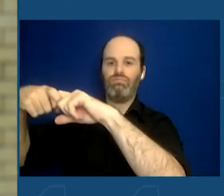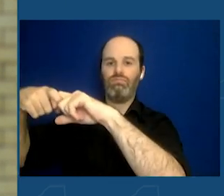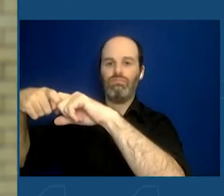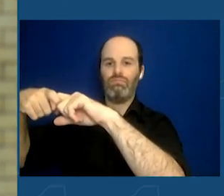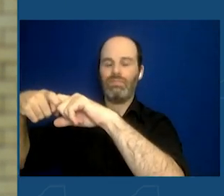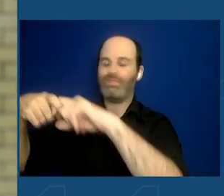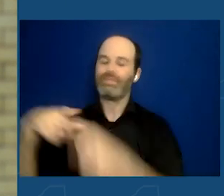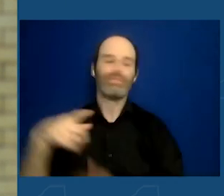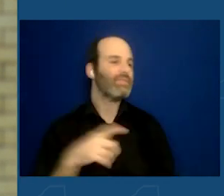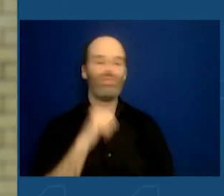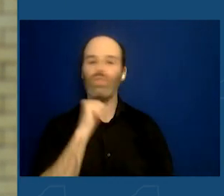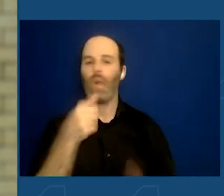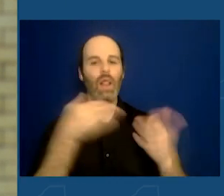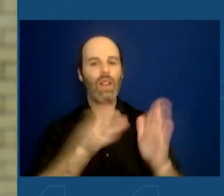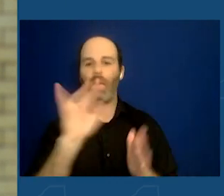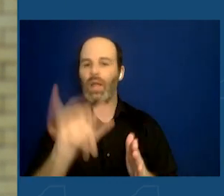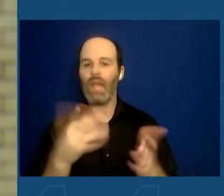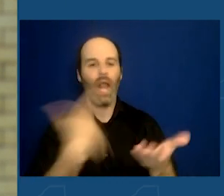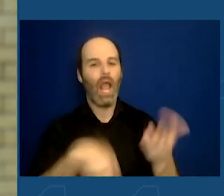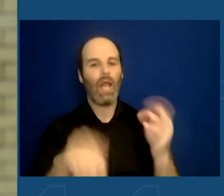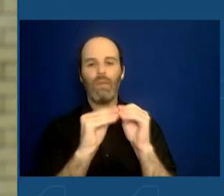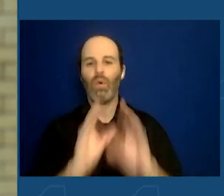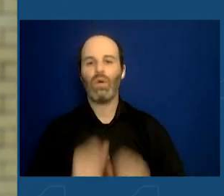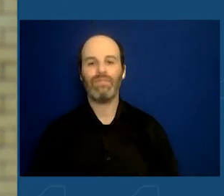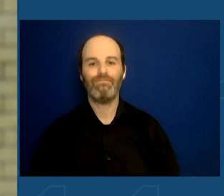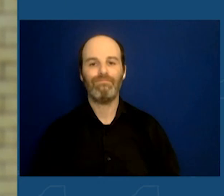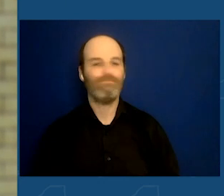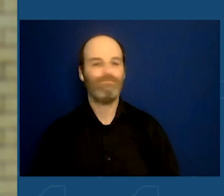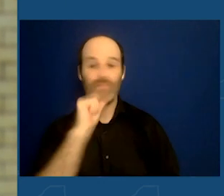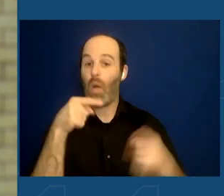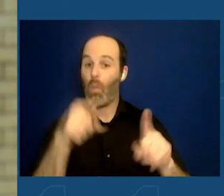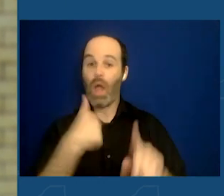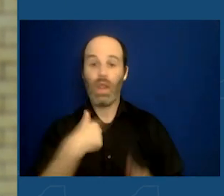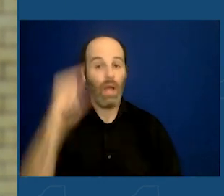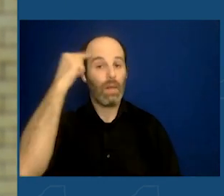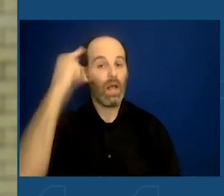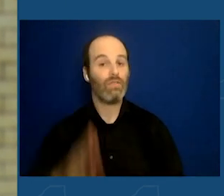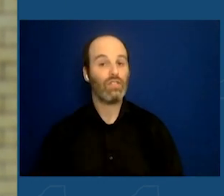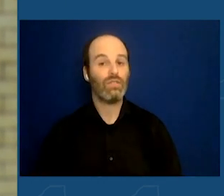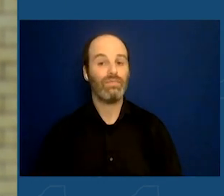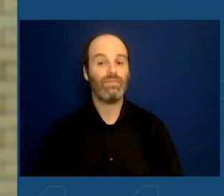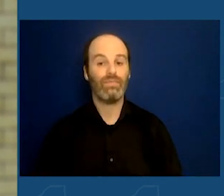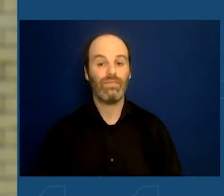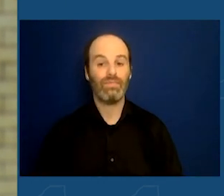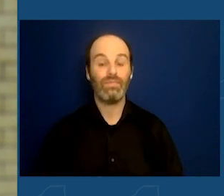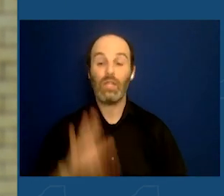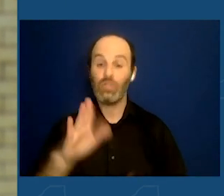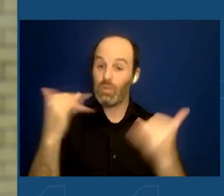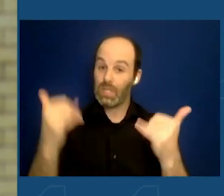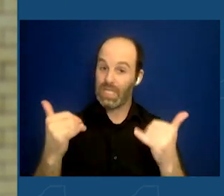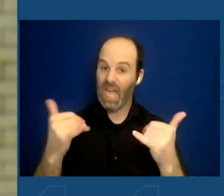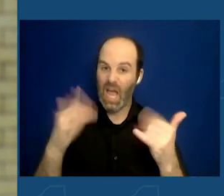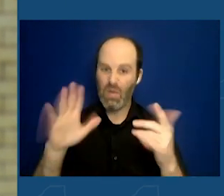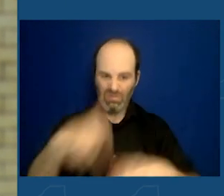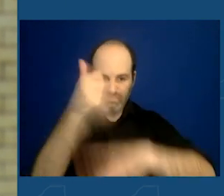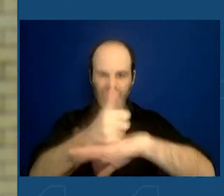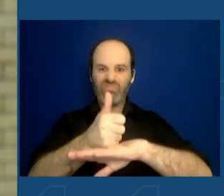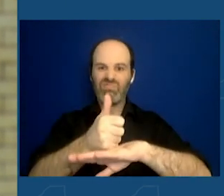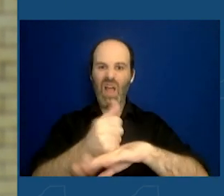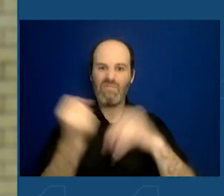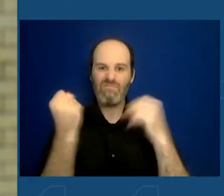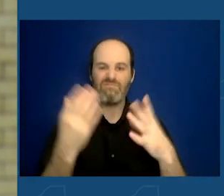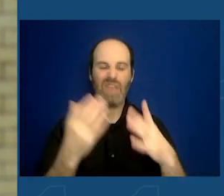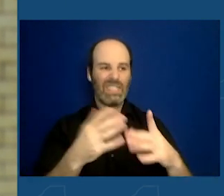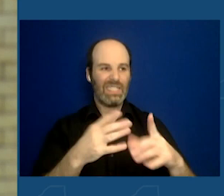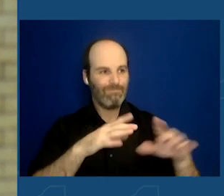longer. Not on my watch. So today we're going to launch a series of measures to bring these projects back